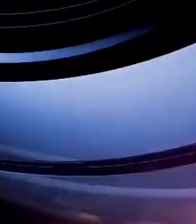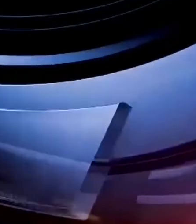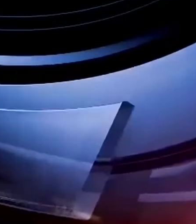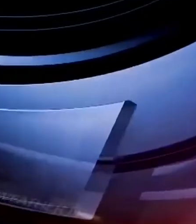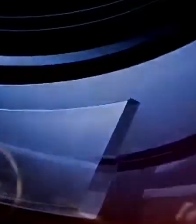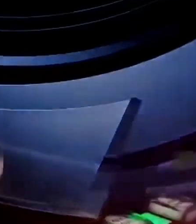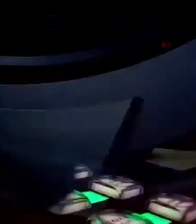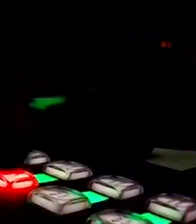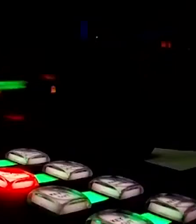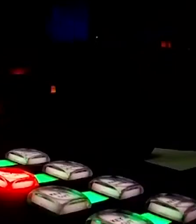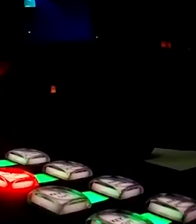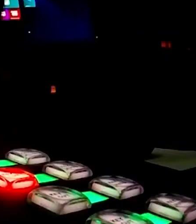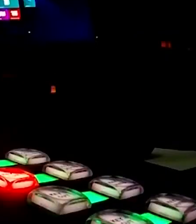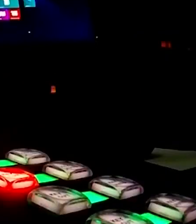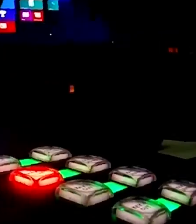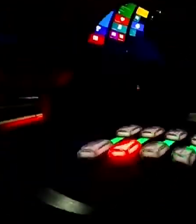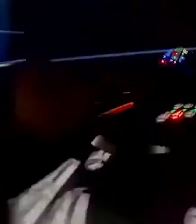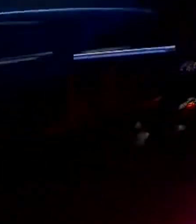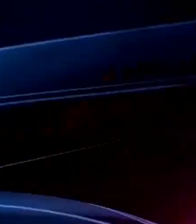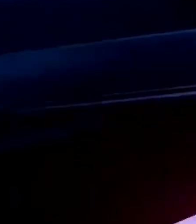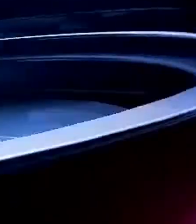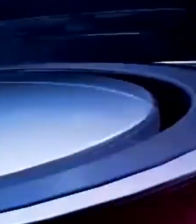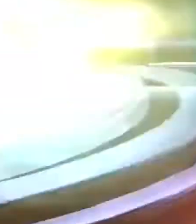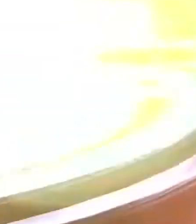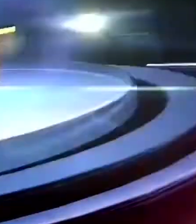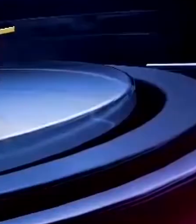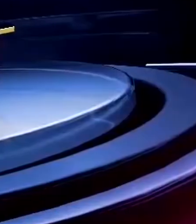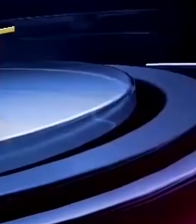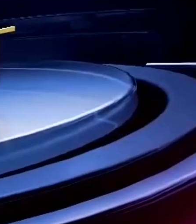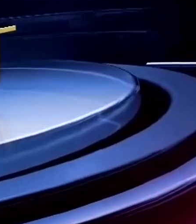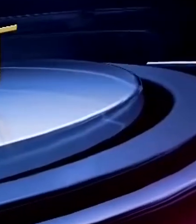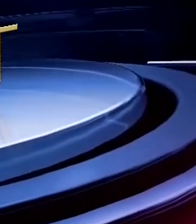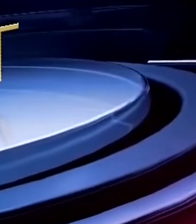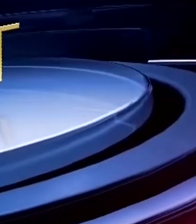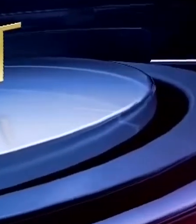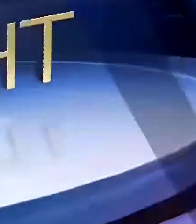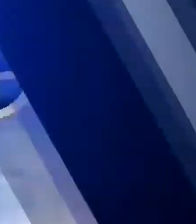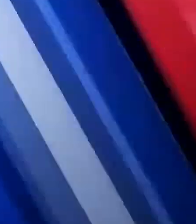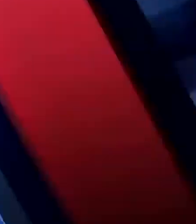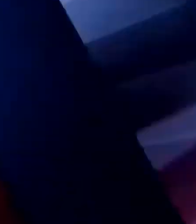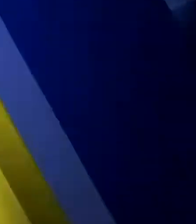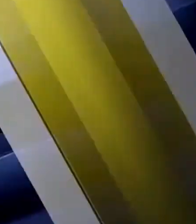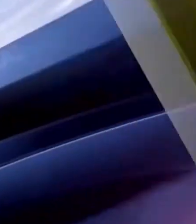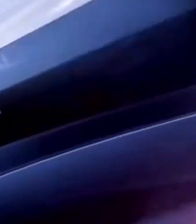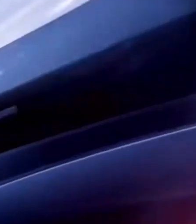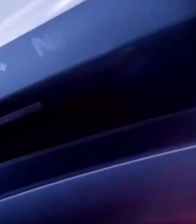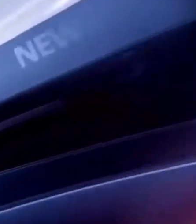Broadcasting from our studios in the Pine St. Michael, this is CBC Newsnight, starting now.